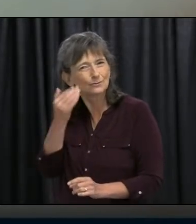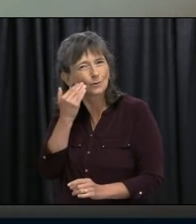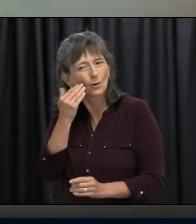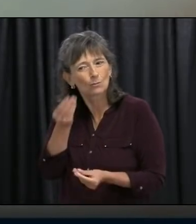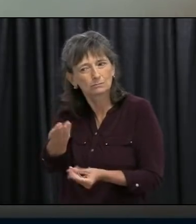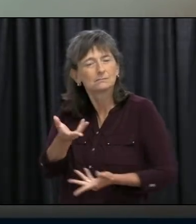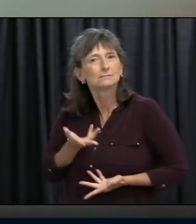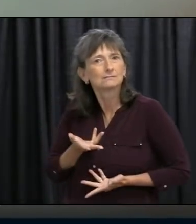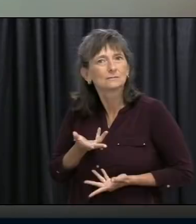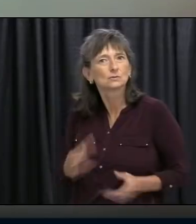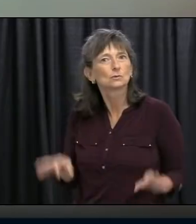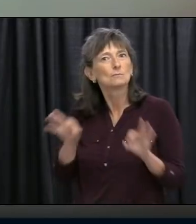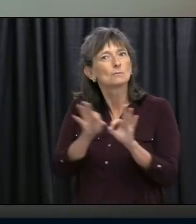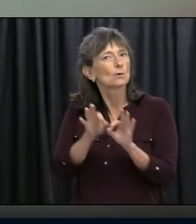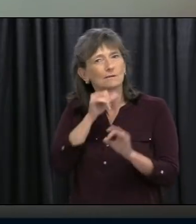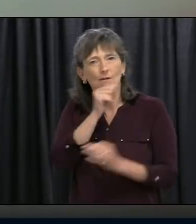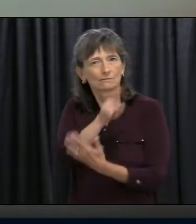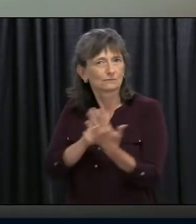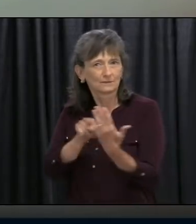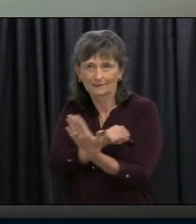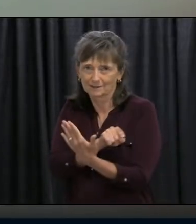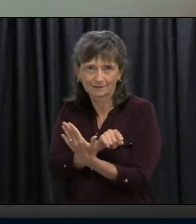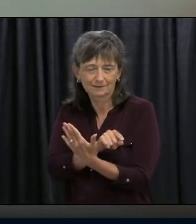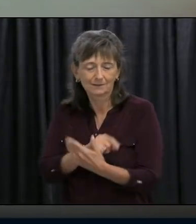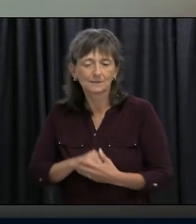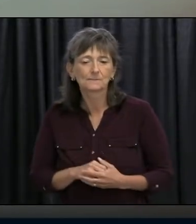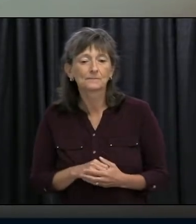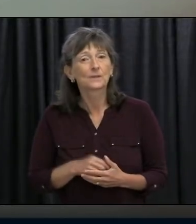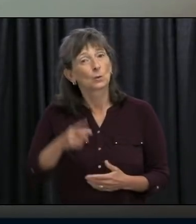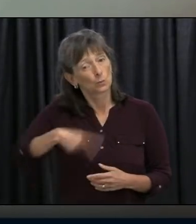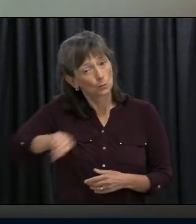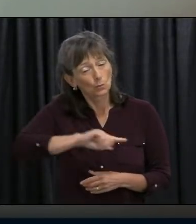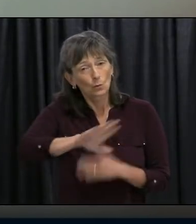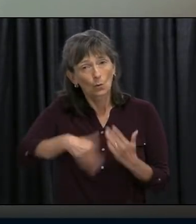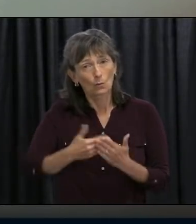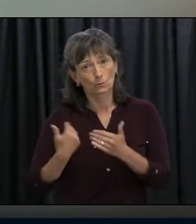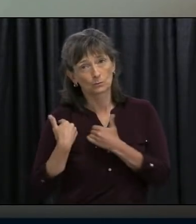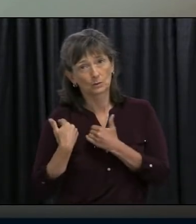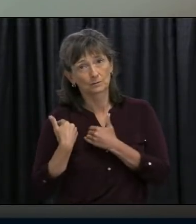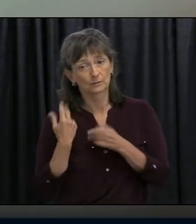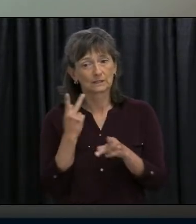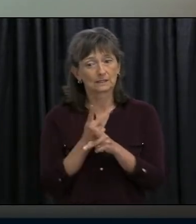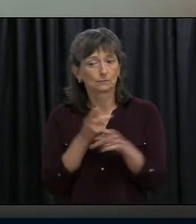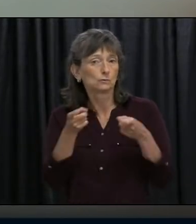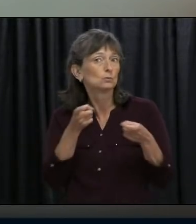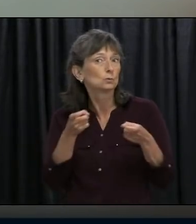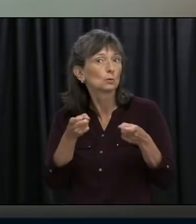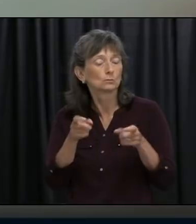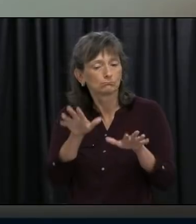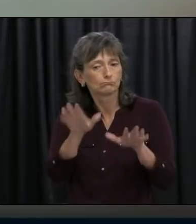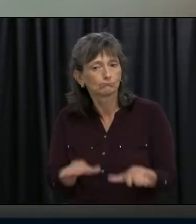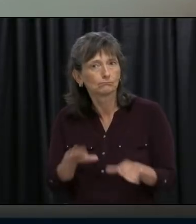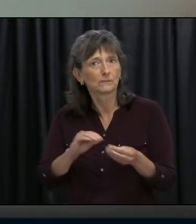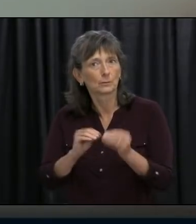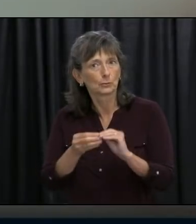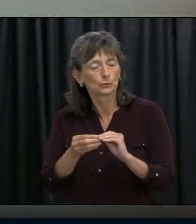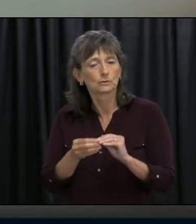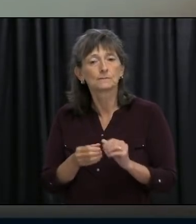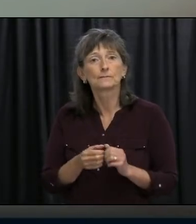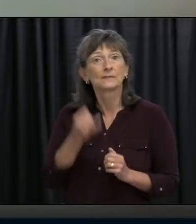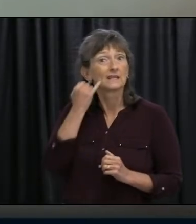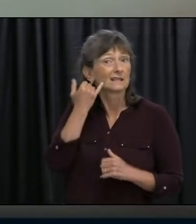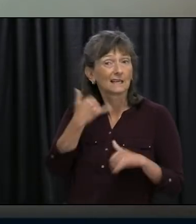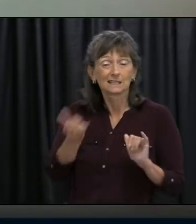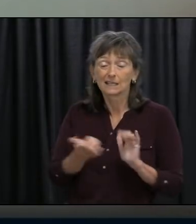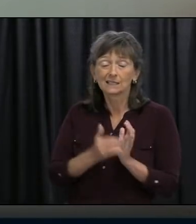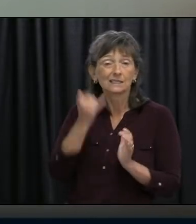all still have a role to play in keeping our COVID-19 under control in our province. So please continue to stay at home if you feel unwell